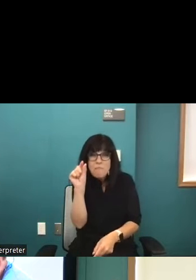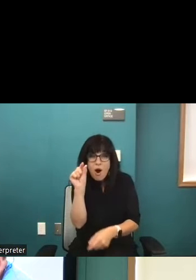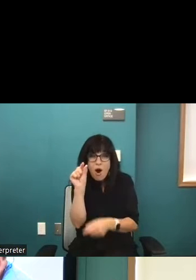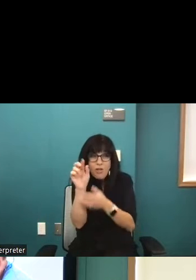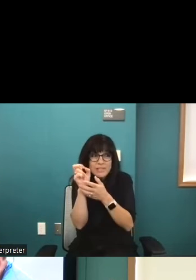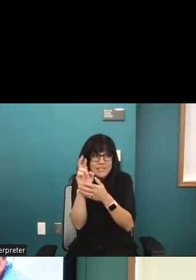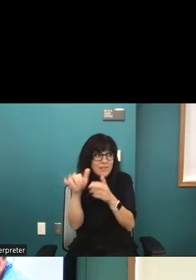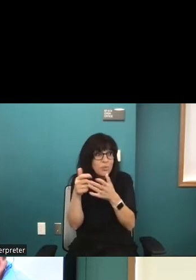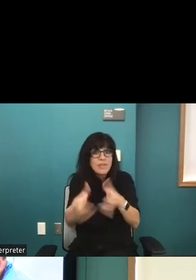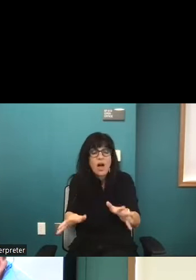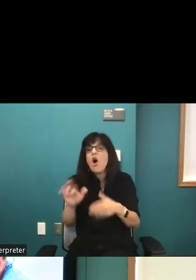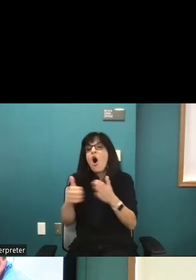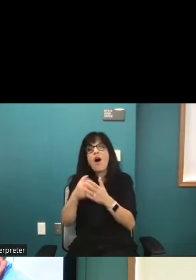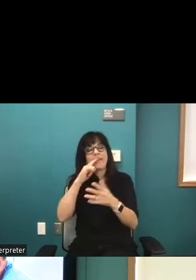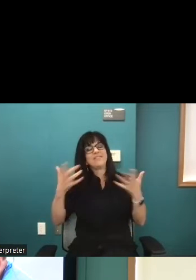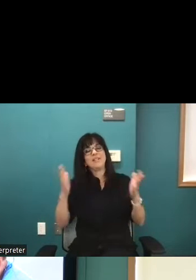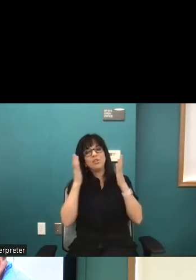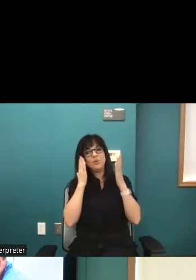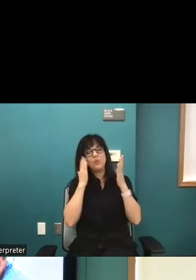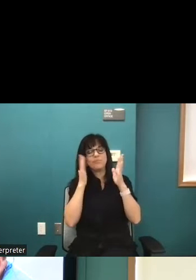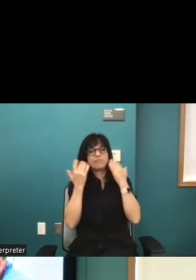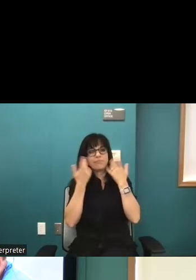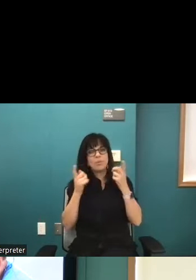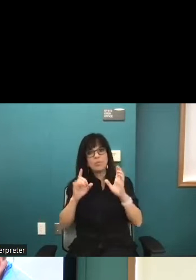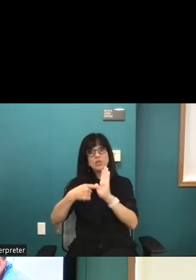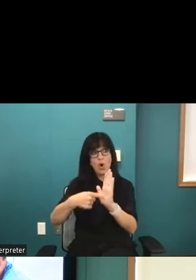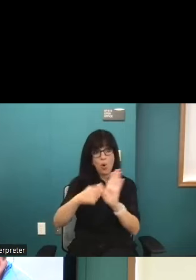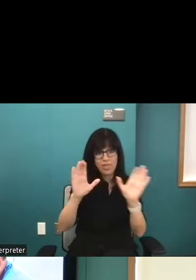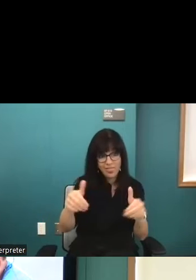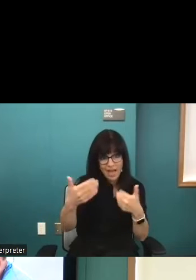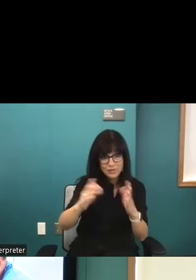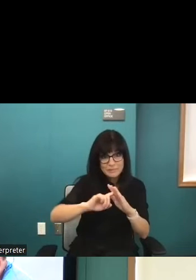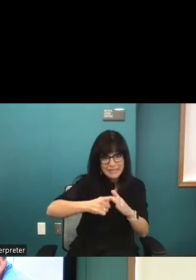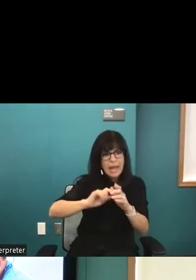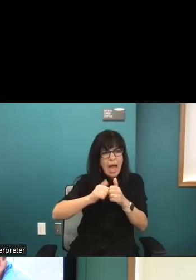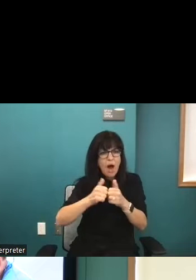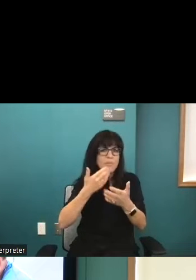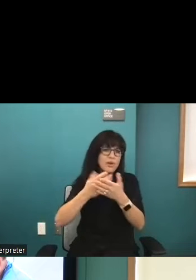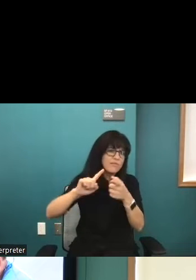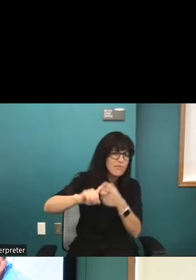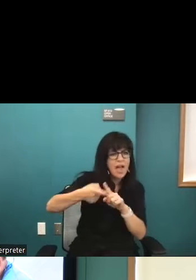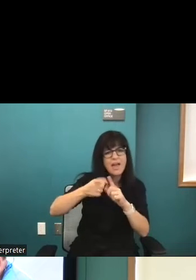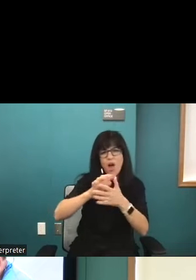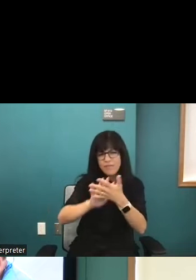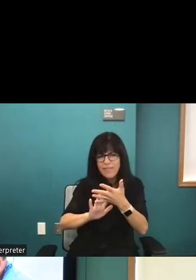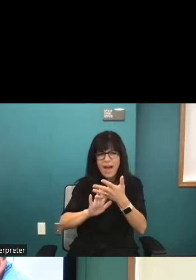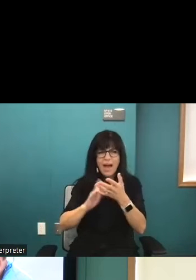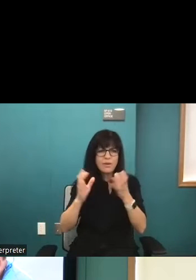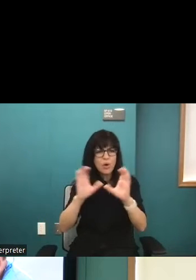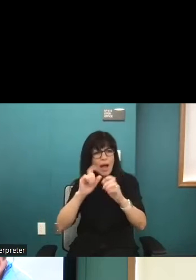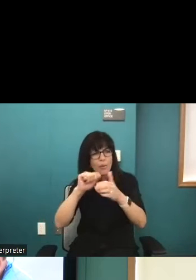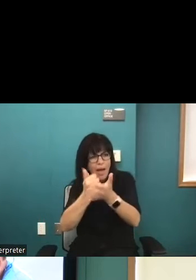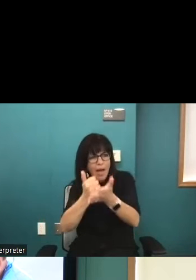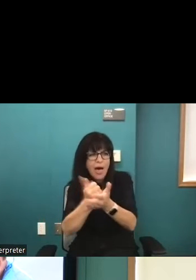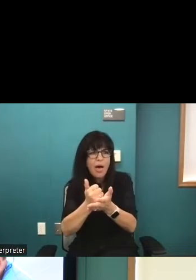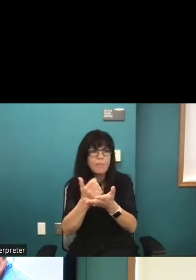was lost, all the kids knew what to look for, because we showed all the classrooms at the beginning of the year how to be a good friend, how to, what to look for, how to help,